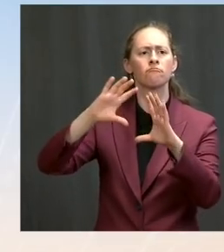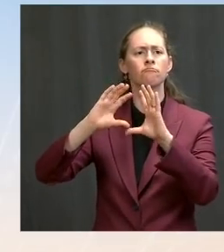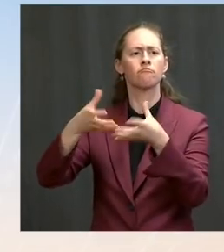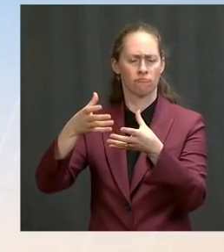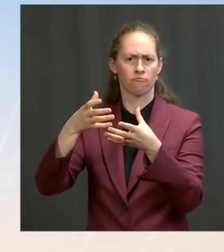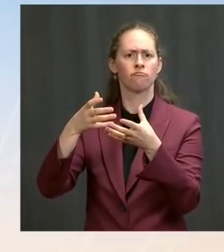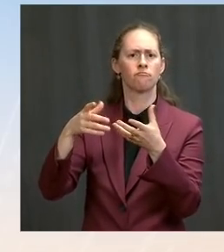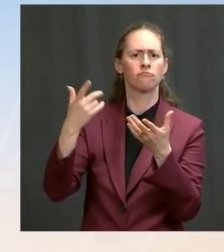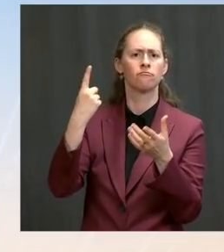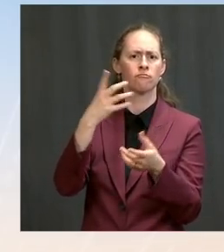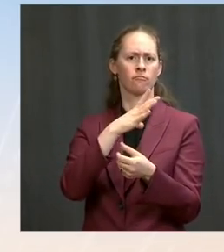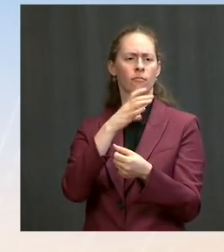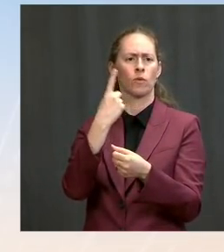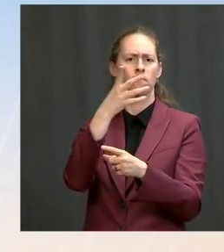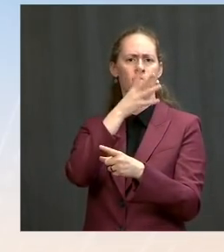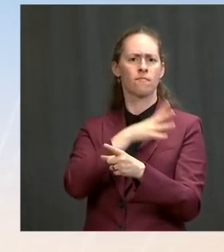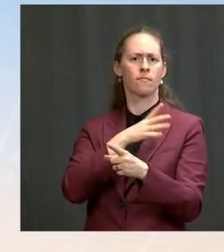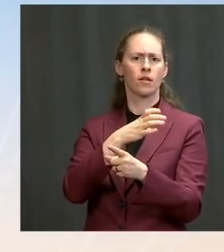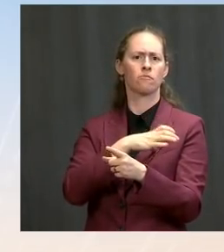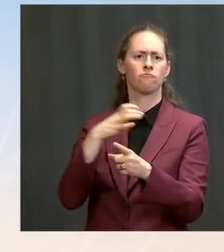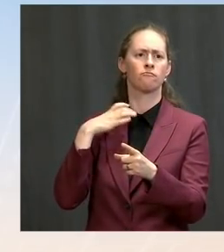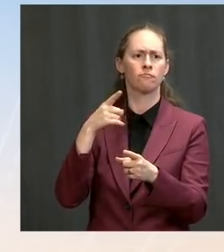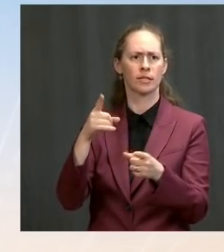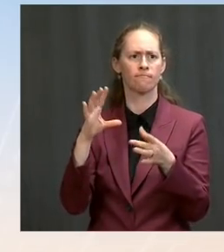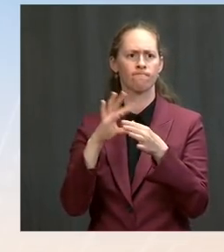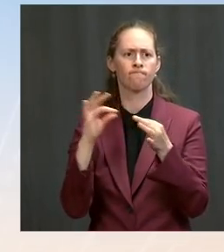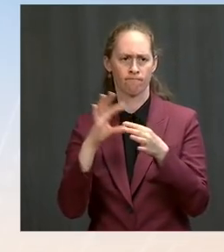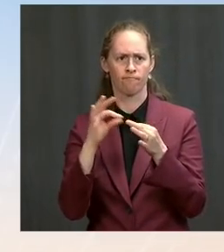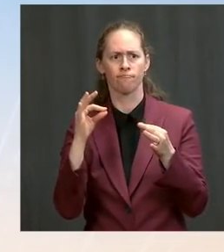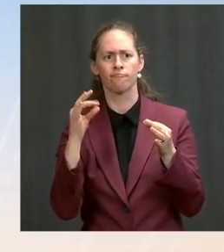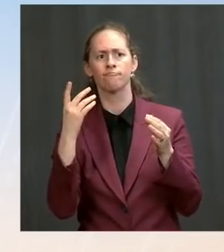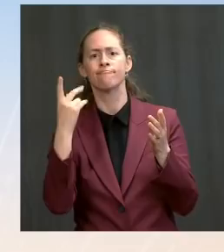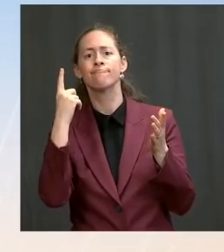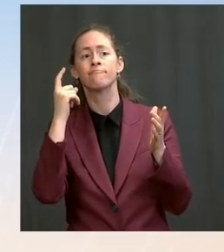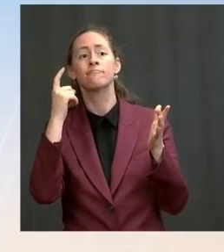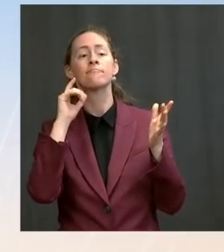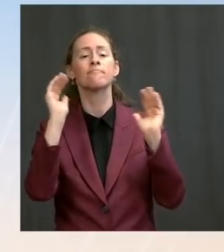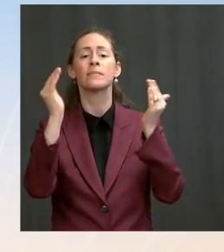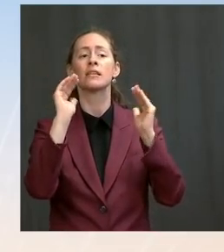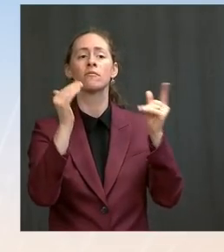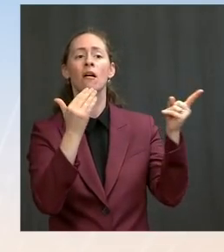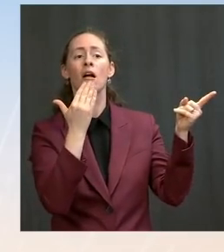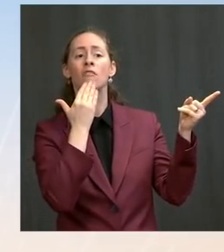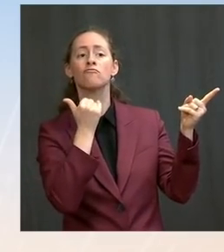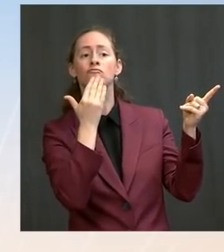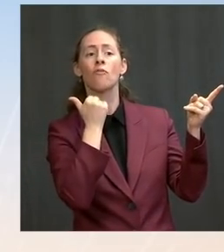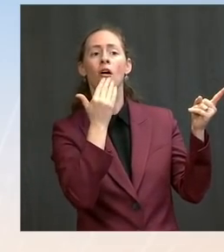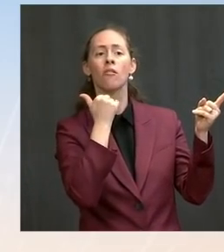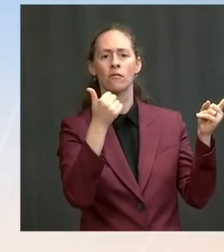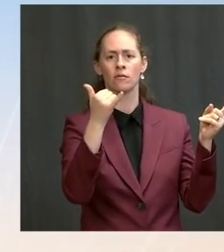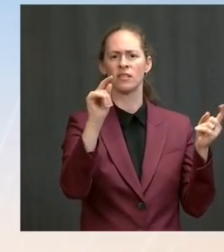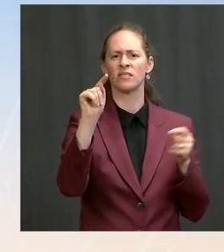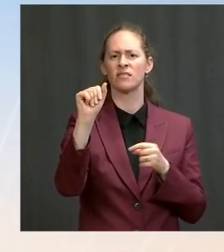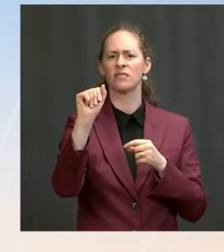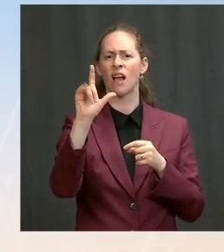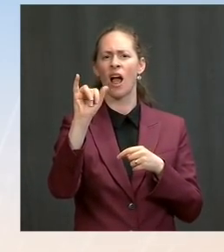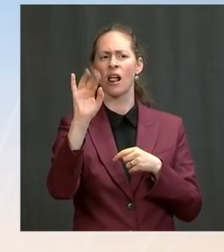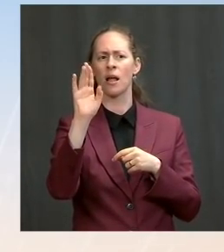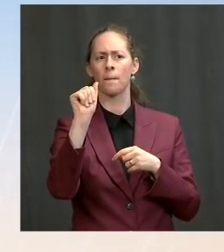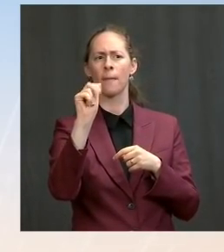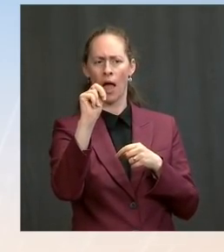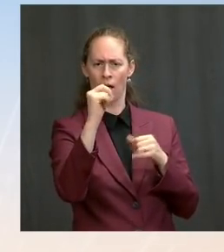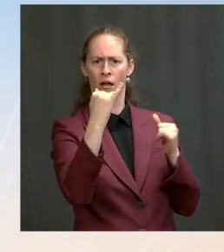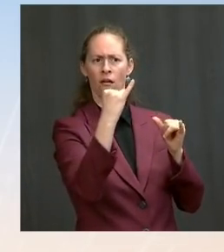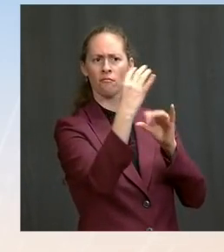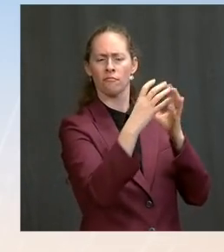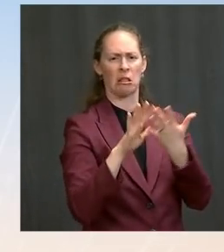not regret comparing Israel to Hamas and the Taliban? Well, any attempt to draw an equivalency between the United